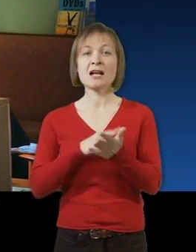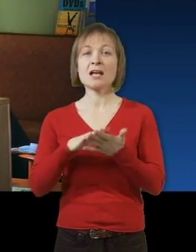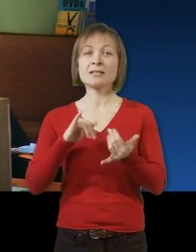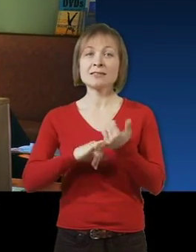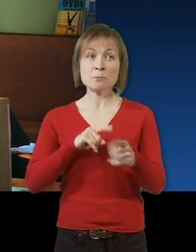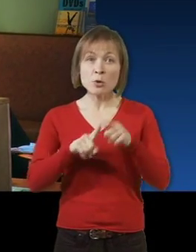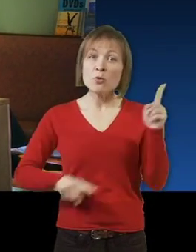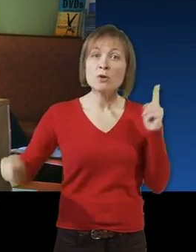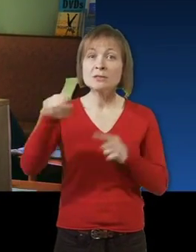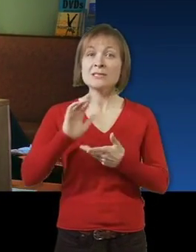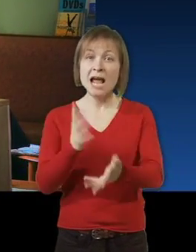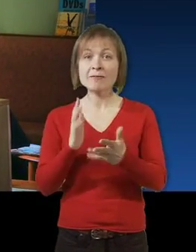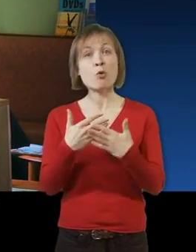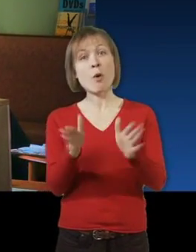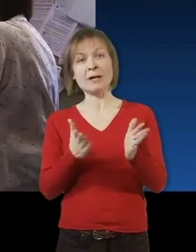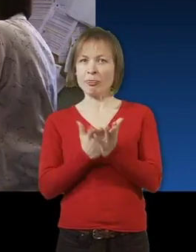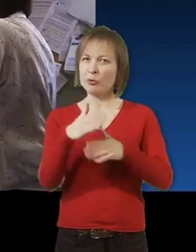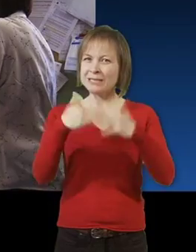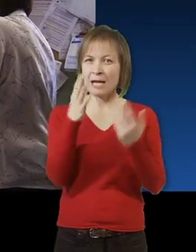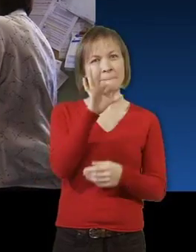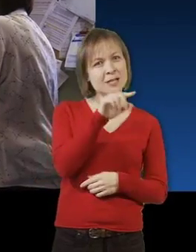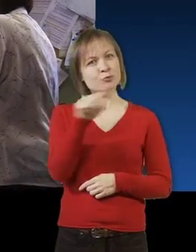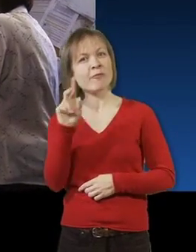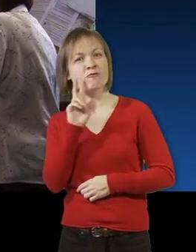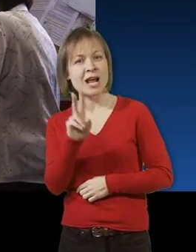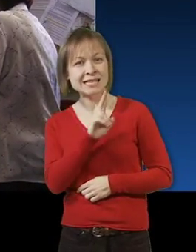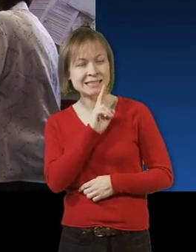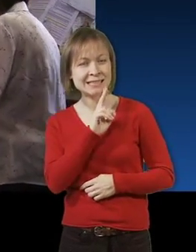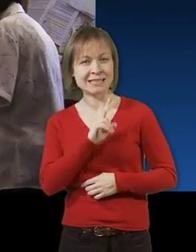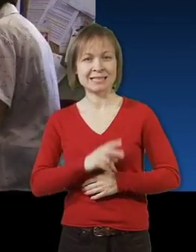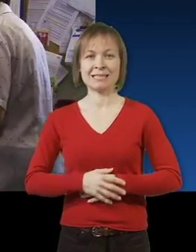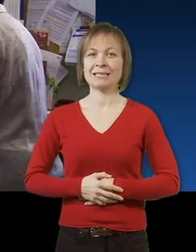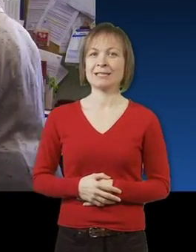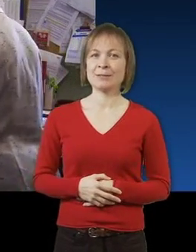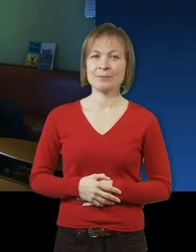Most NHS services are only available during the day from Monday to Friday.